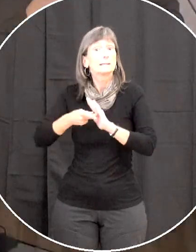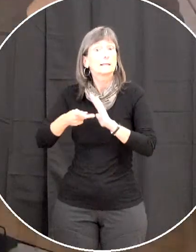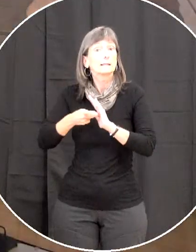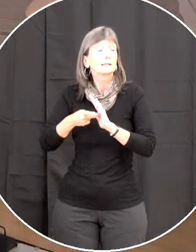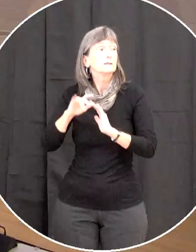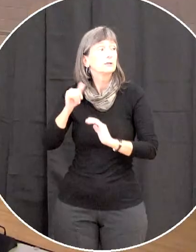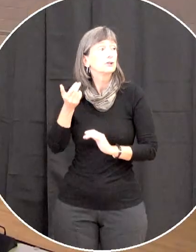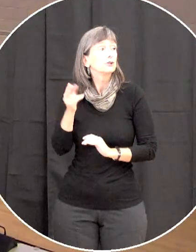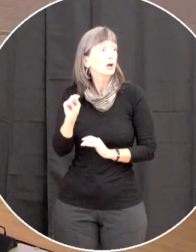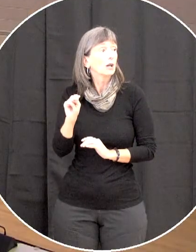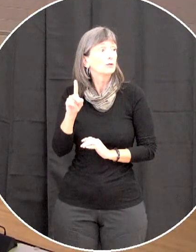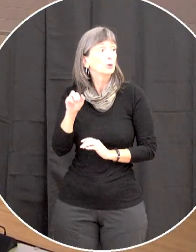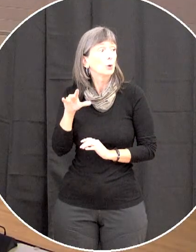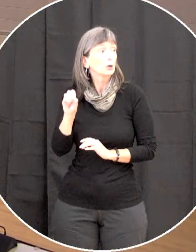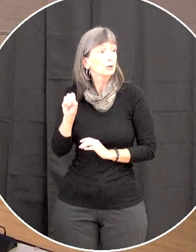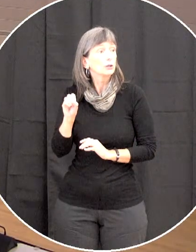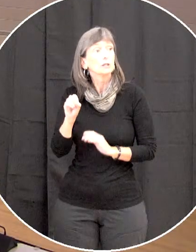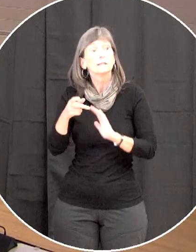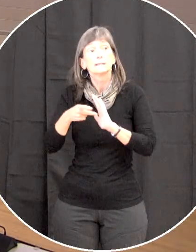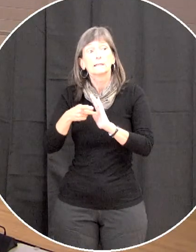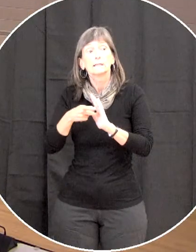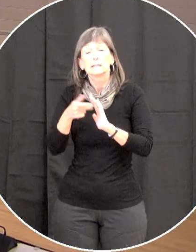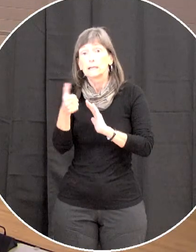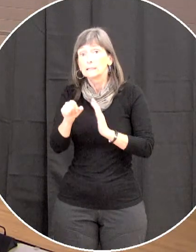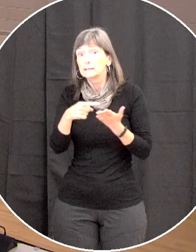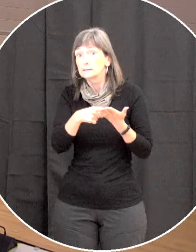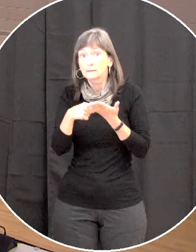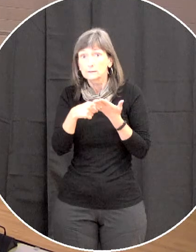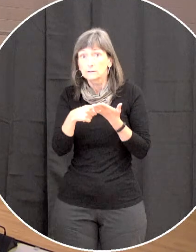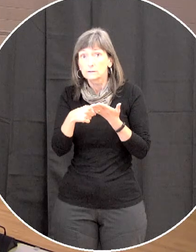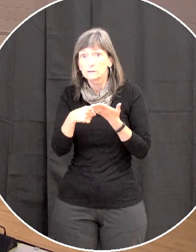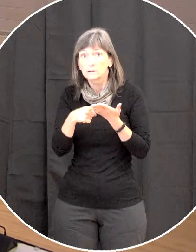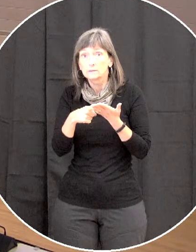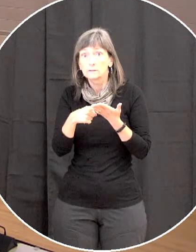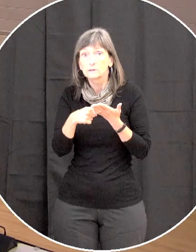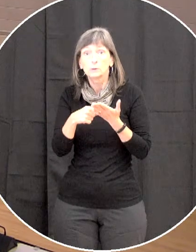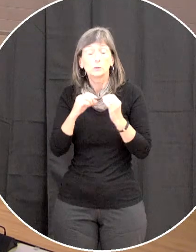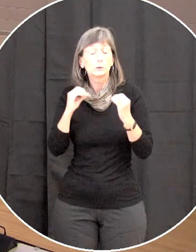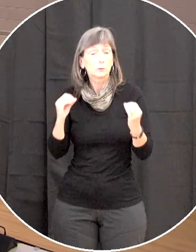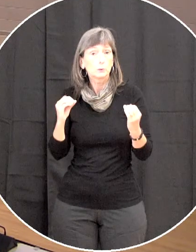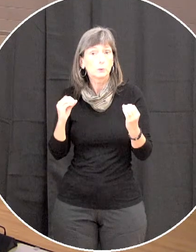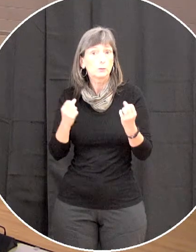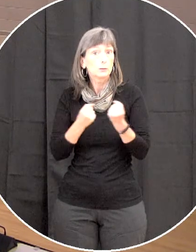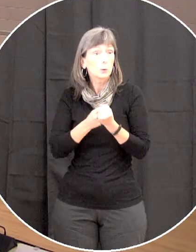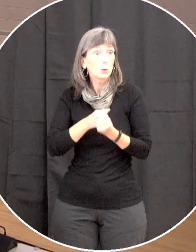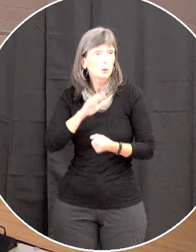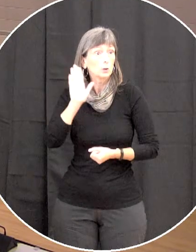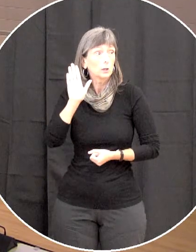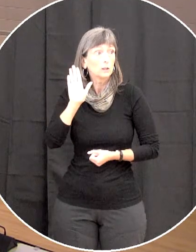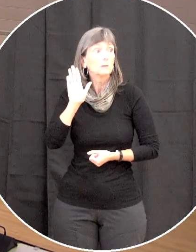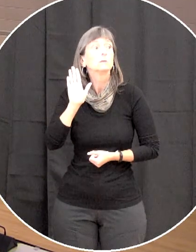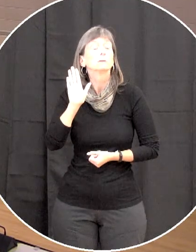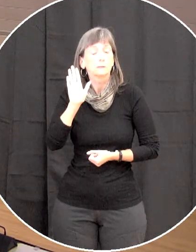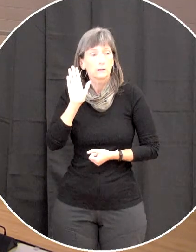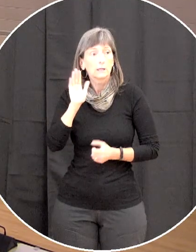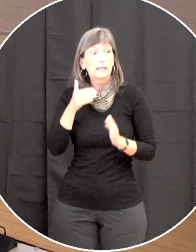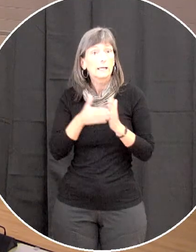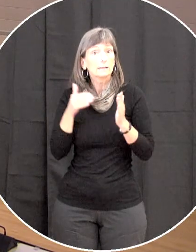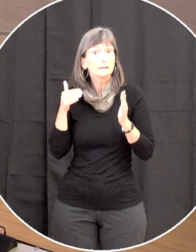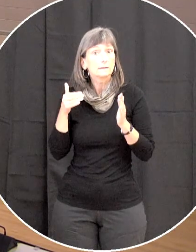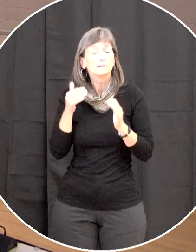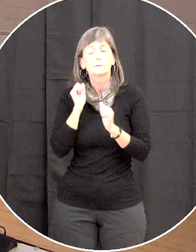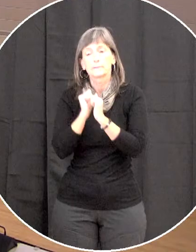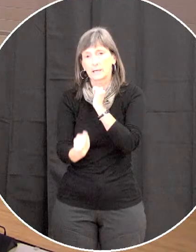George seconding. Any questions, discussion? Hearing none, all in favor of the motion? Those against?